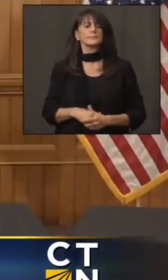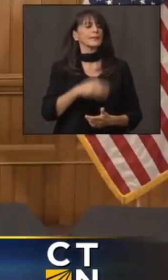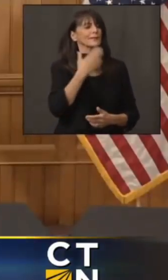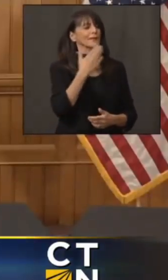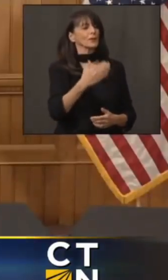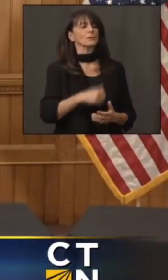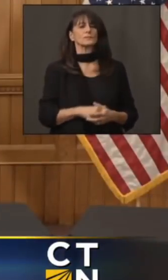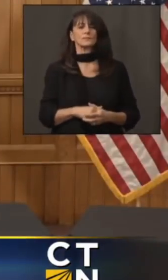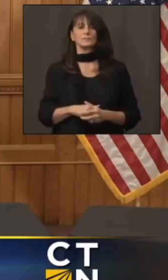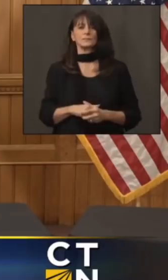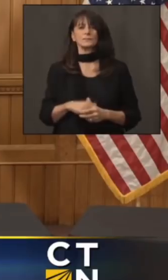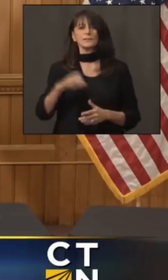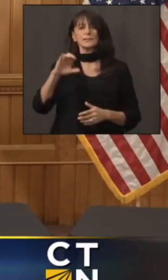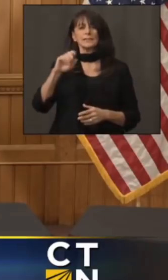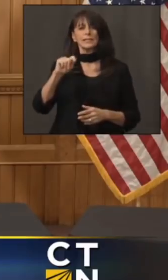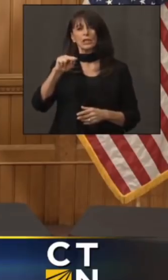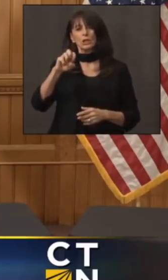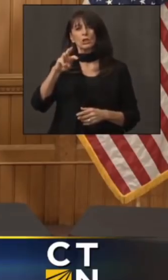CT News Junkie.